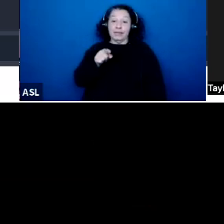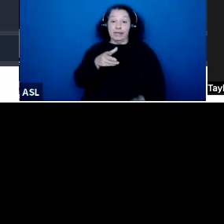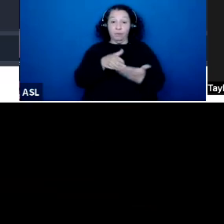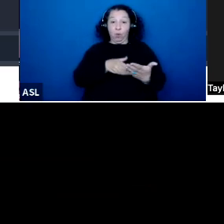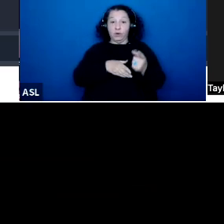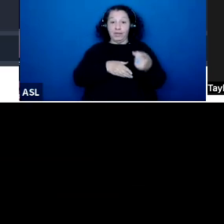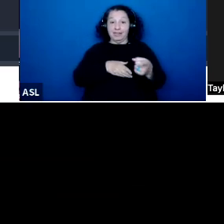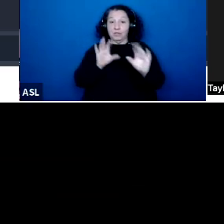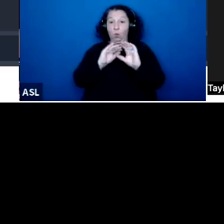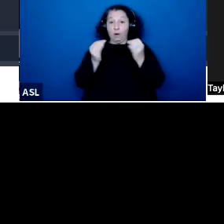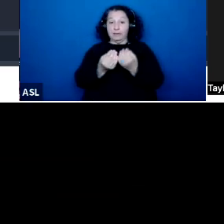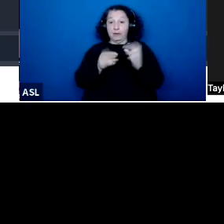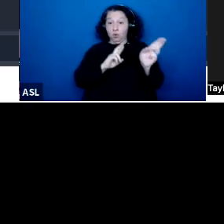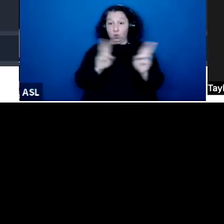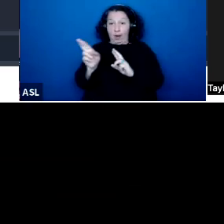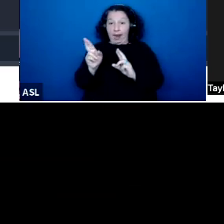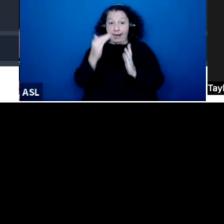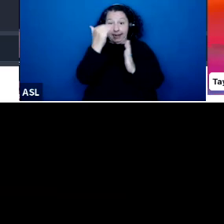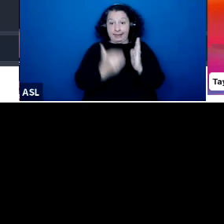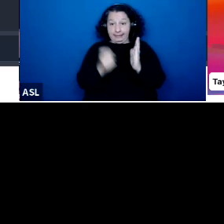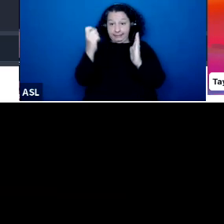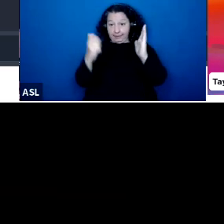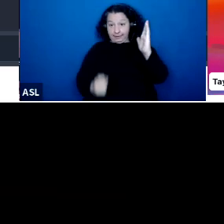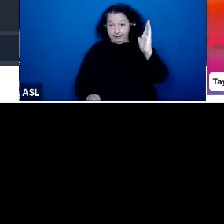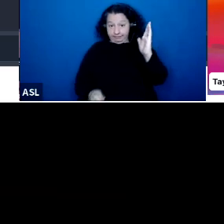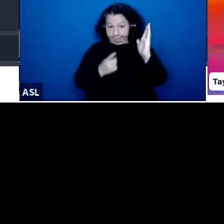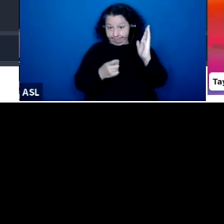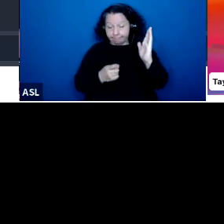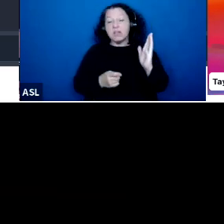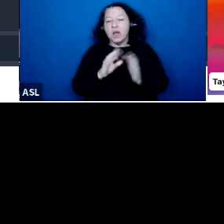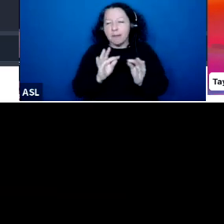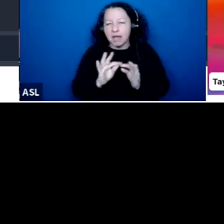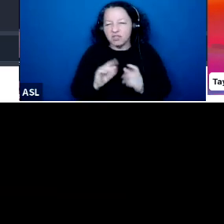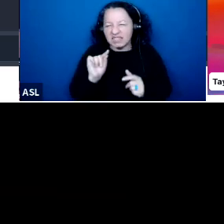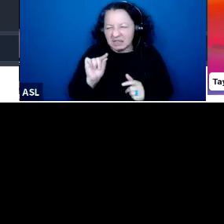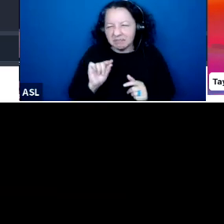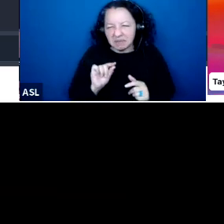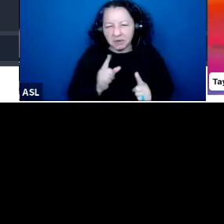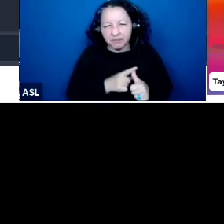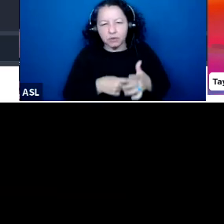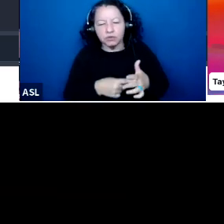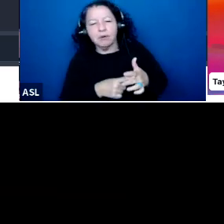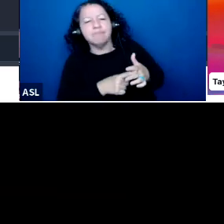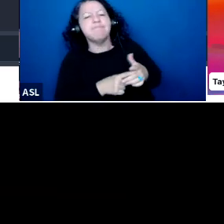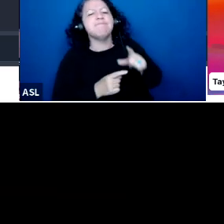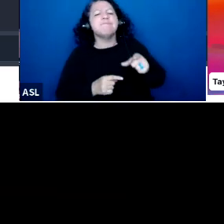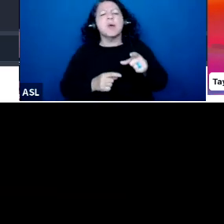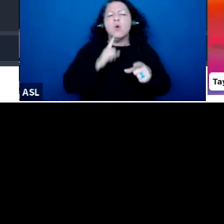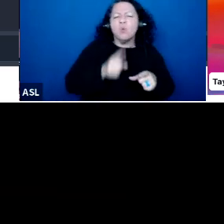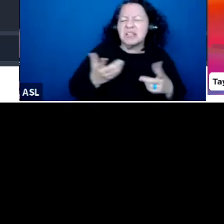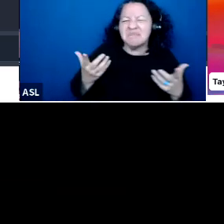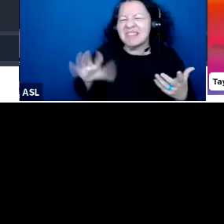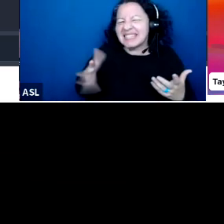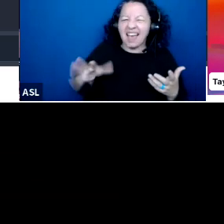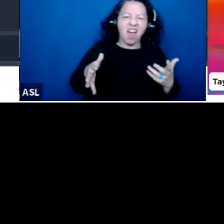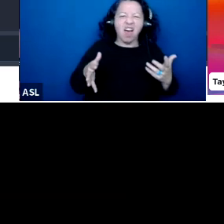so this part right here, this organizational readiness checklist, I talked a little bit about it in the beginning. So